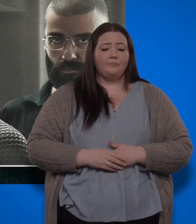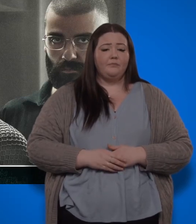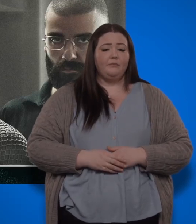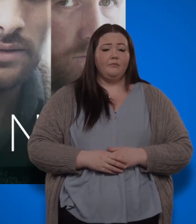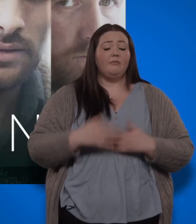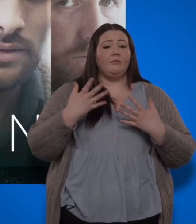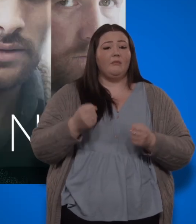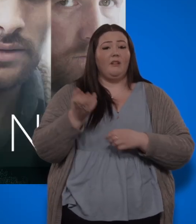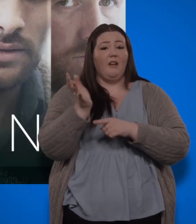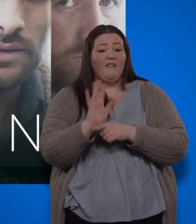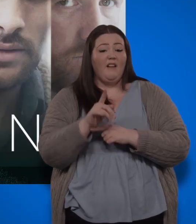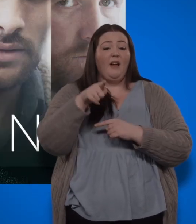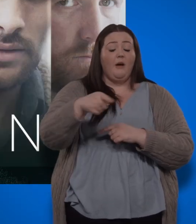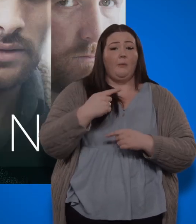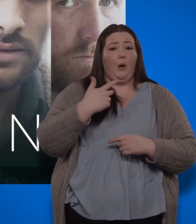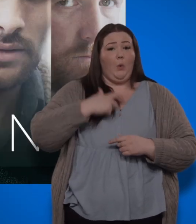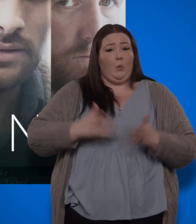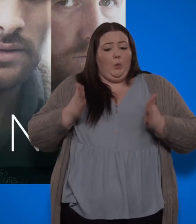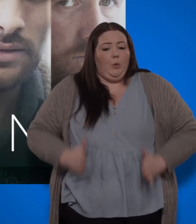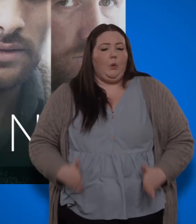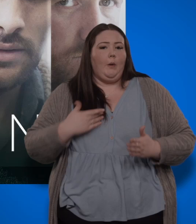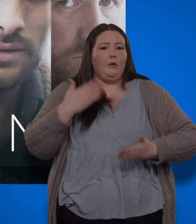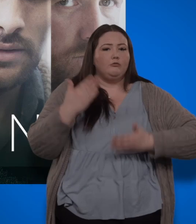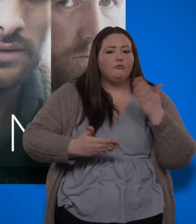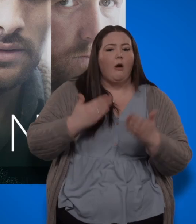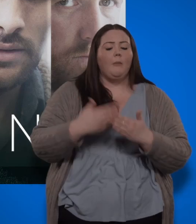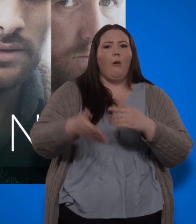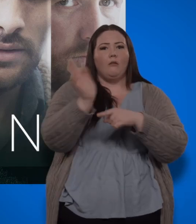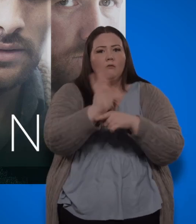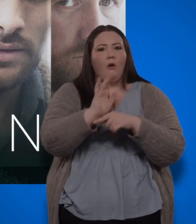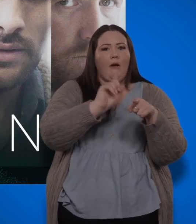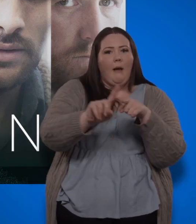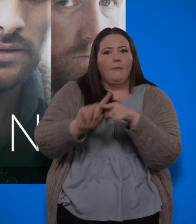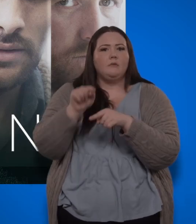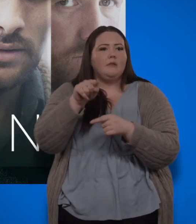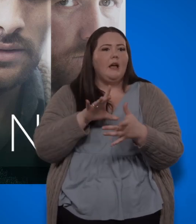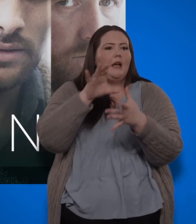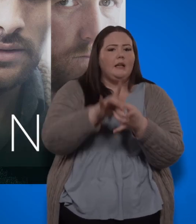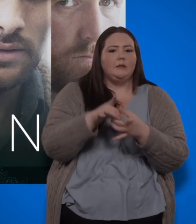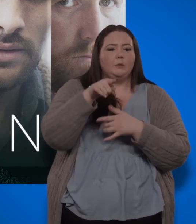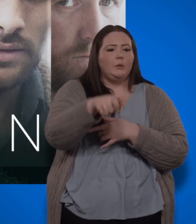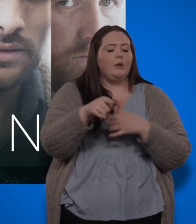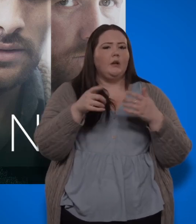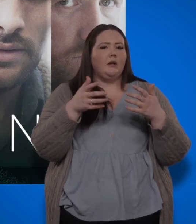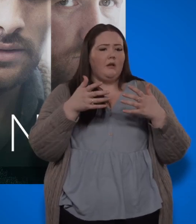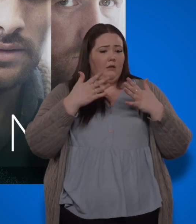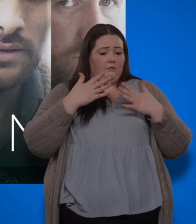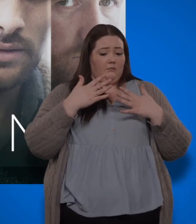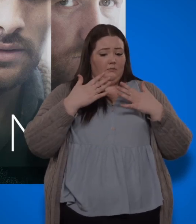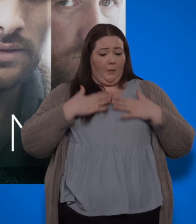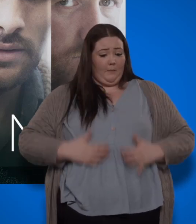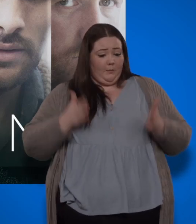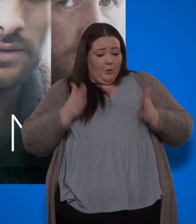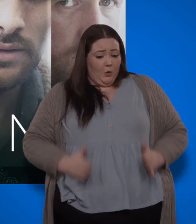about humanoid robots, humans, television programs looking at the link between